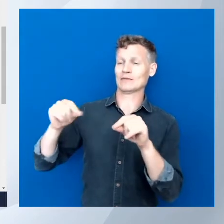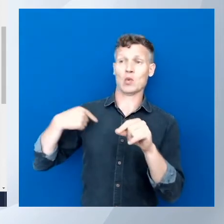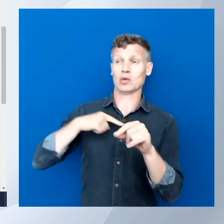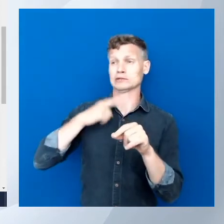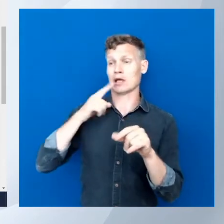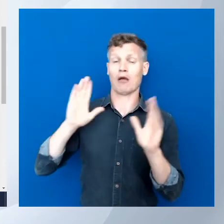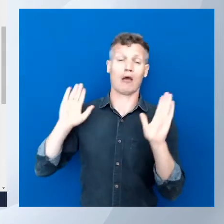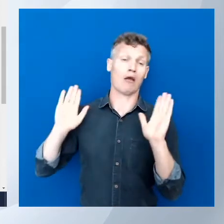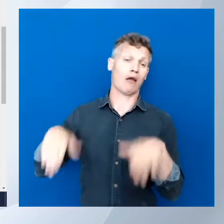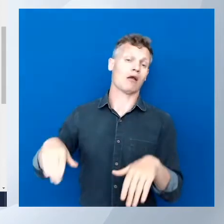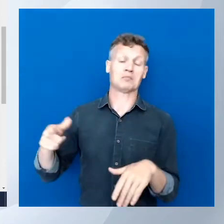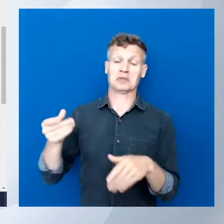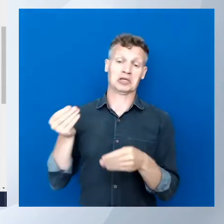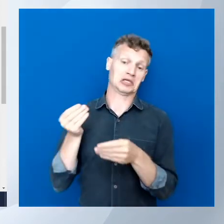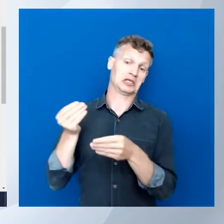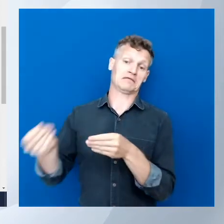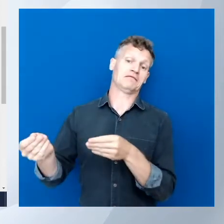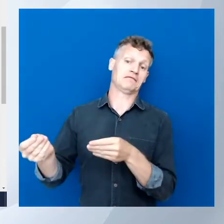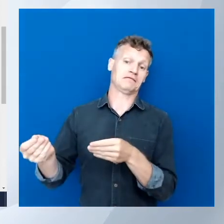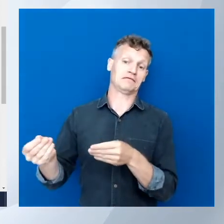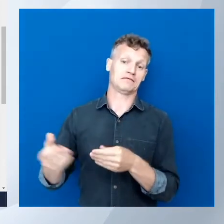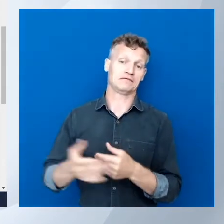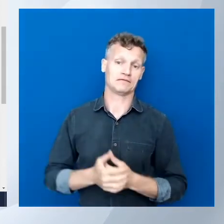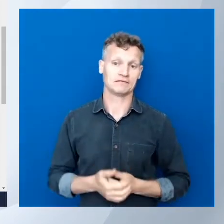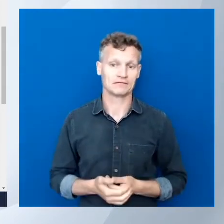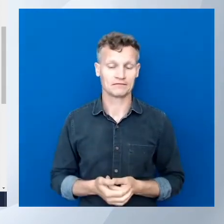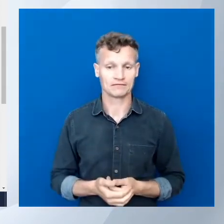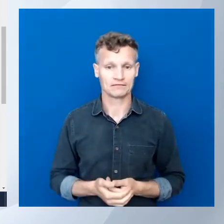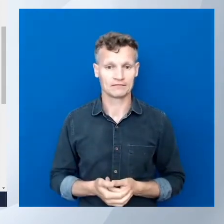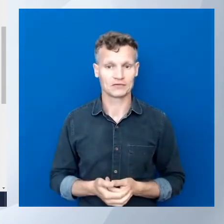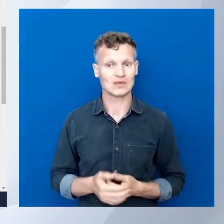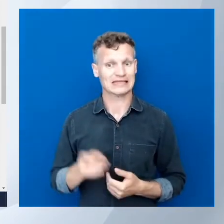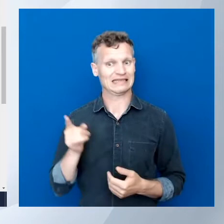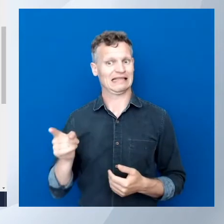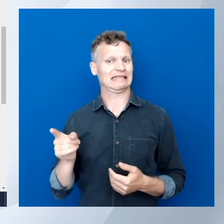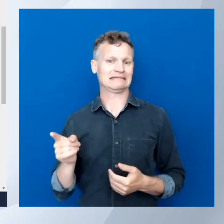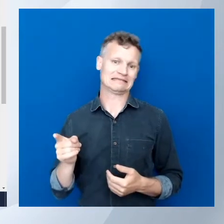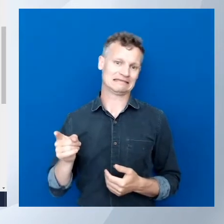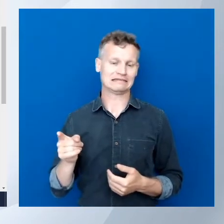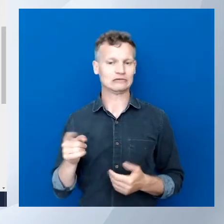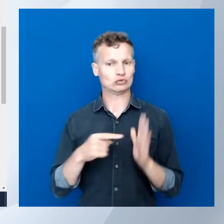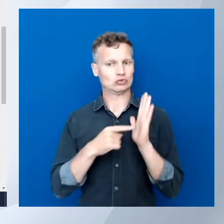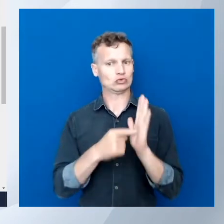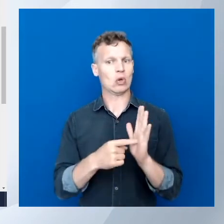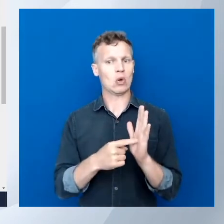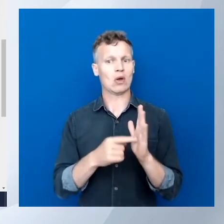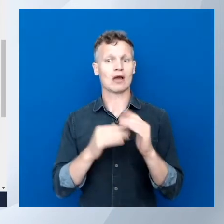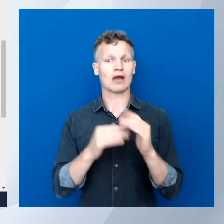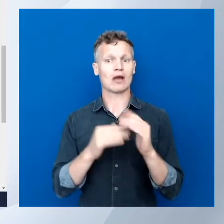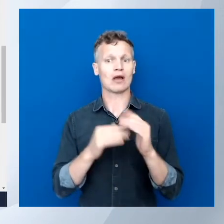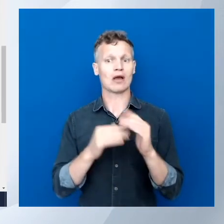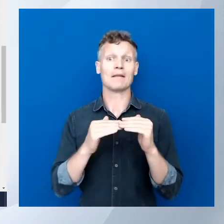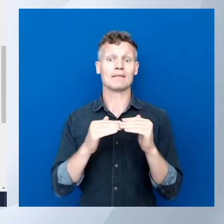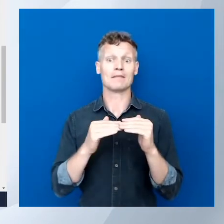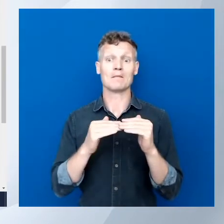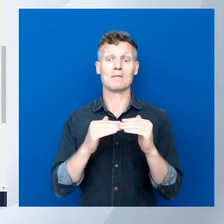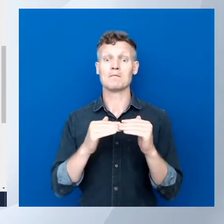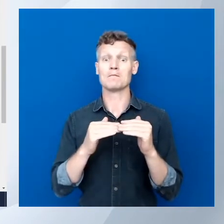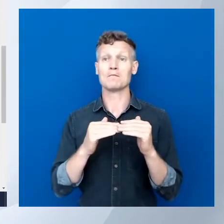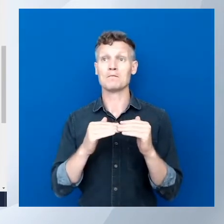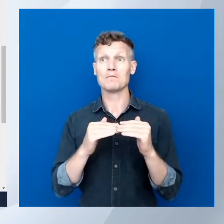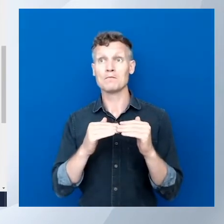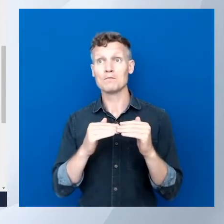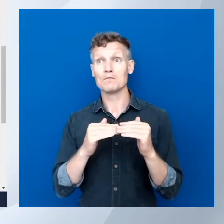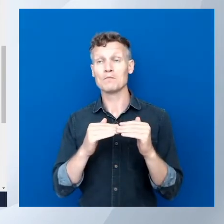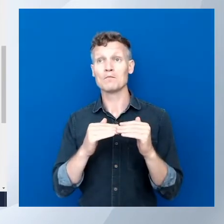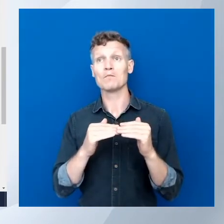card. So the underprediction here shows you that it's far more likely for a female user to get a credit card, which might be a